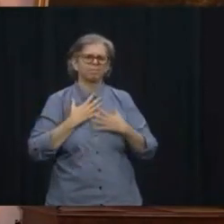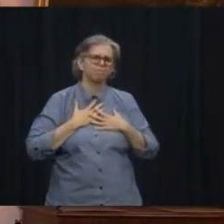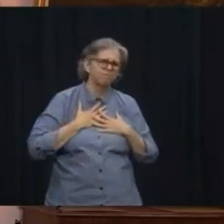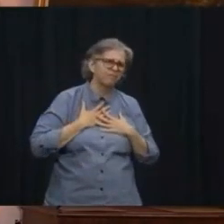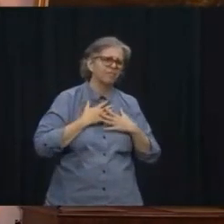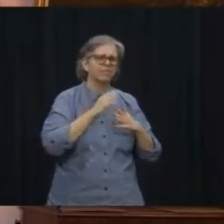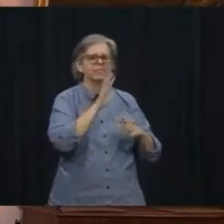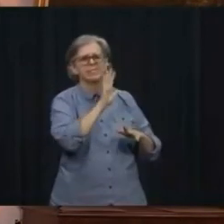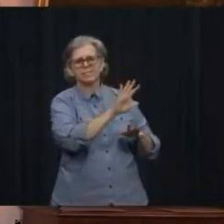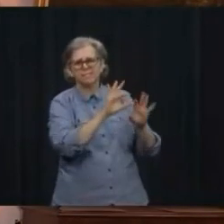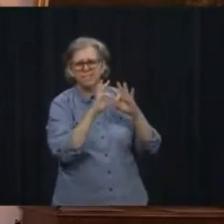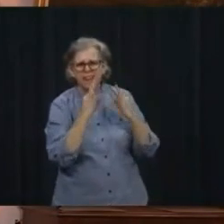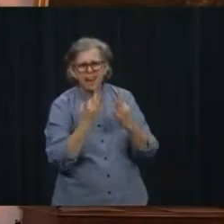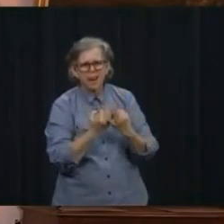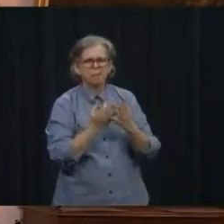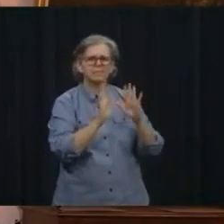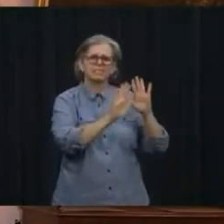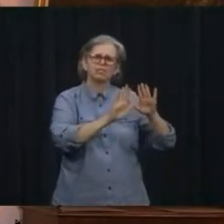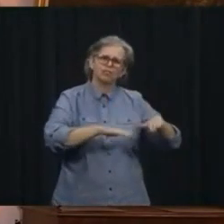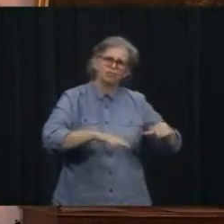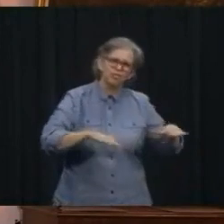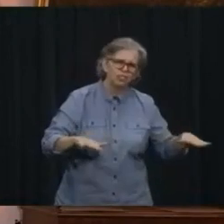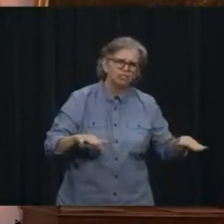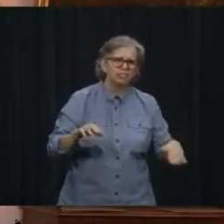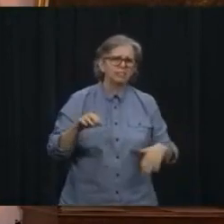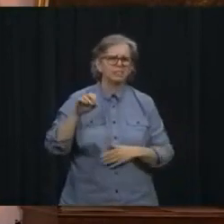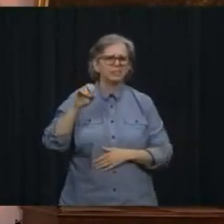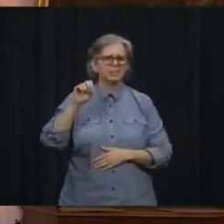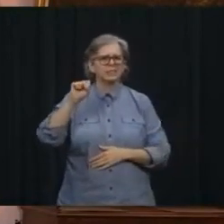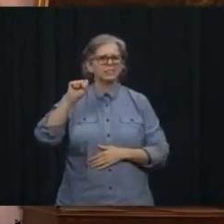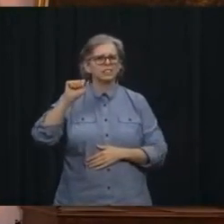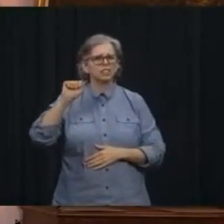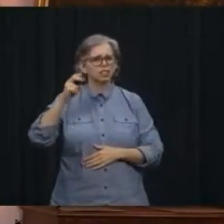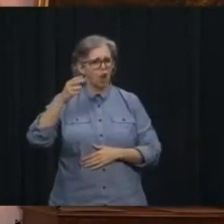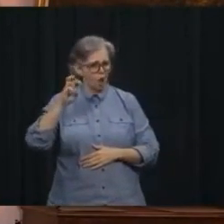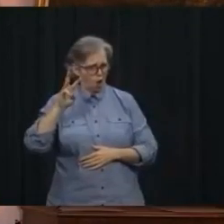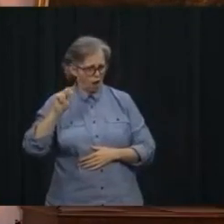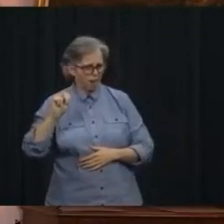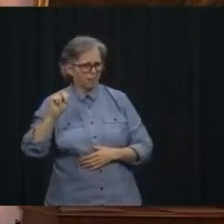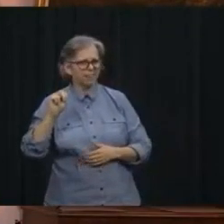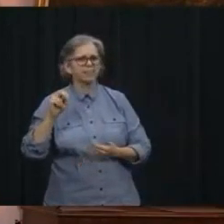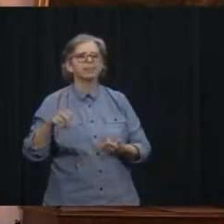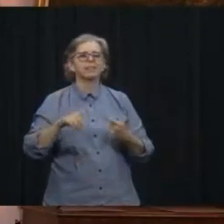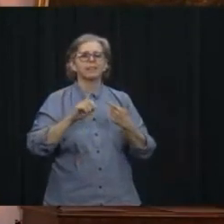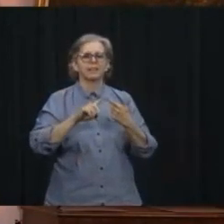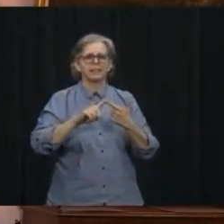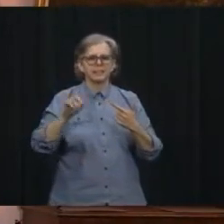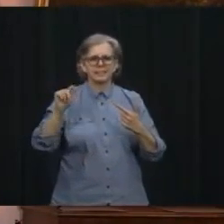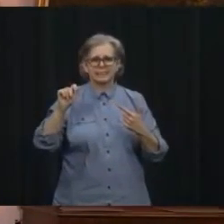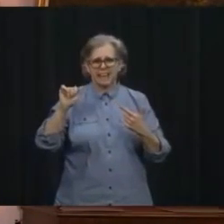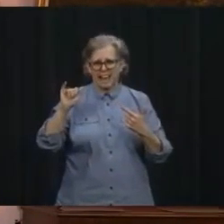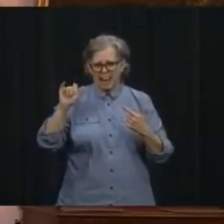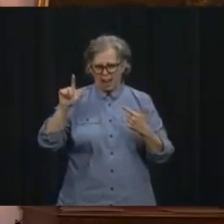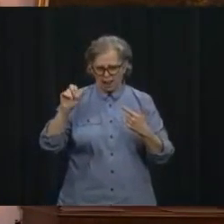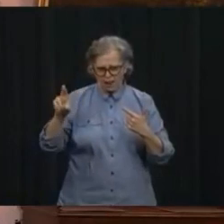Taylor, and all members of his family at this very, very sad and difficult time.